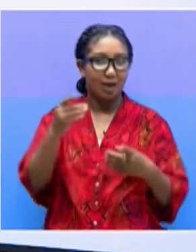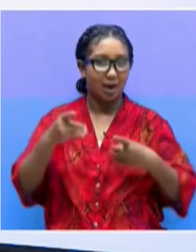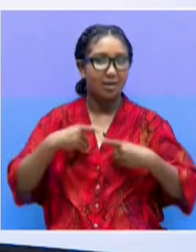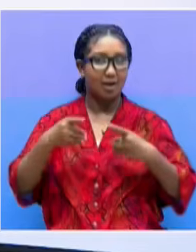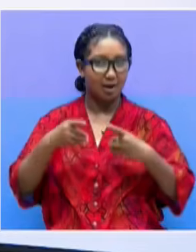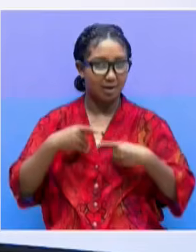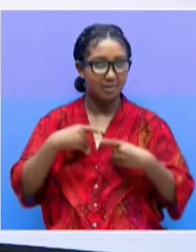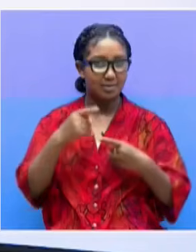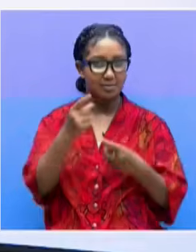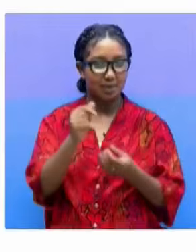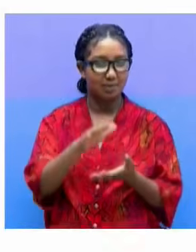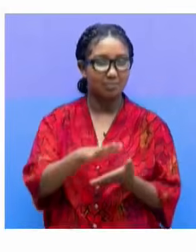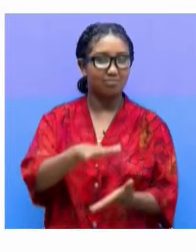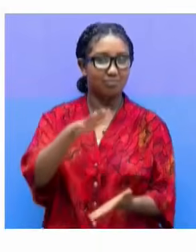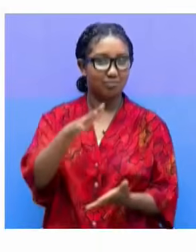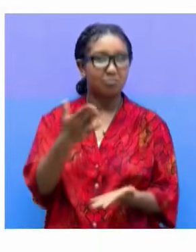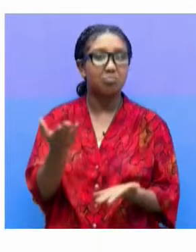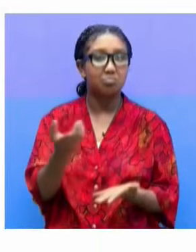had much money,